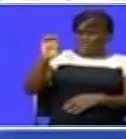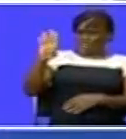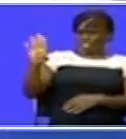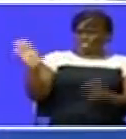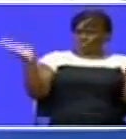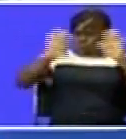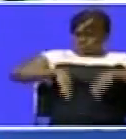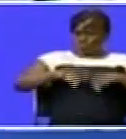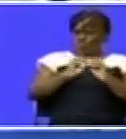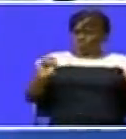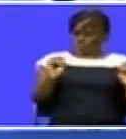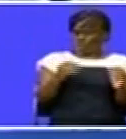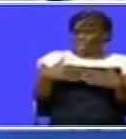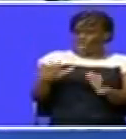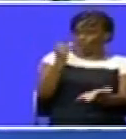waondoki katika ofisi,